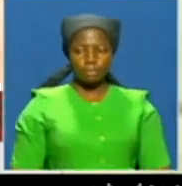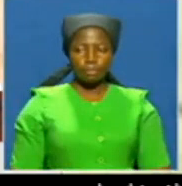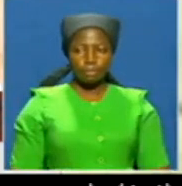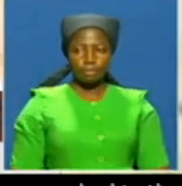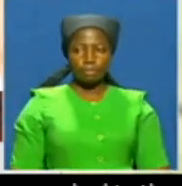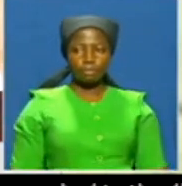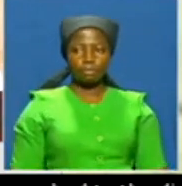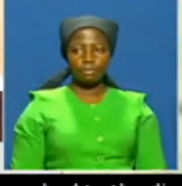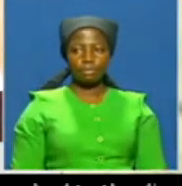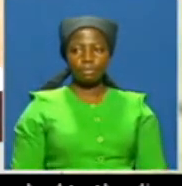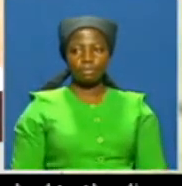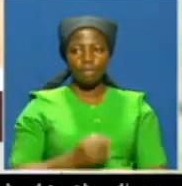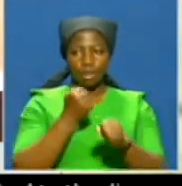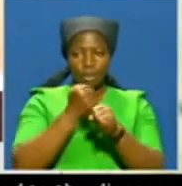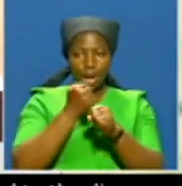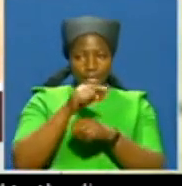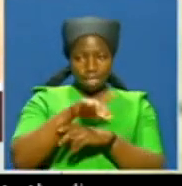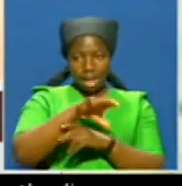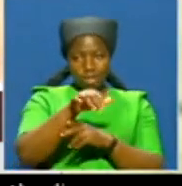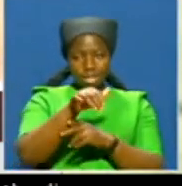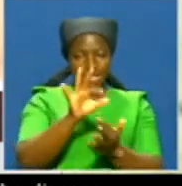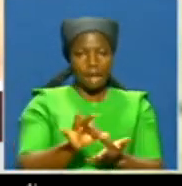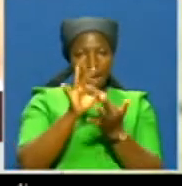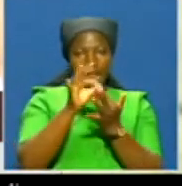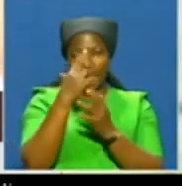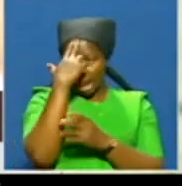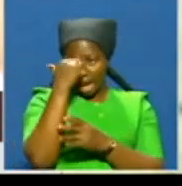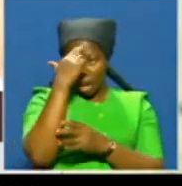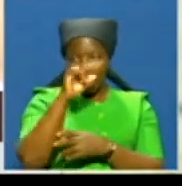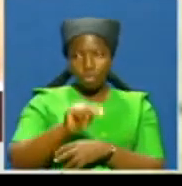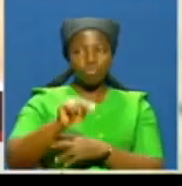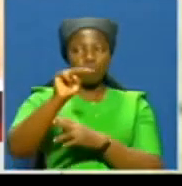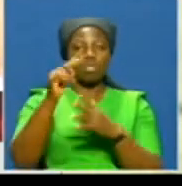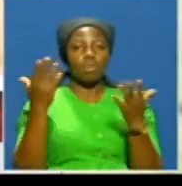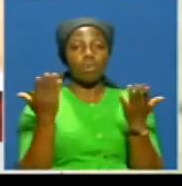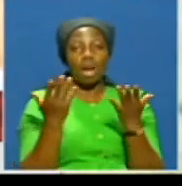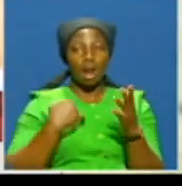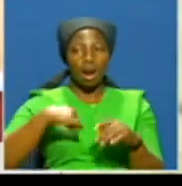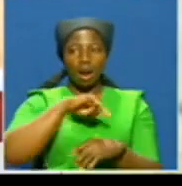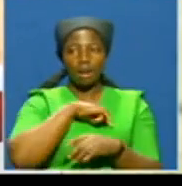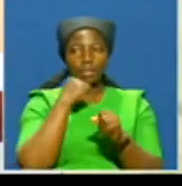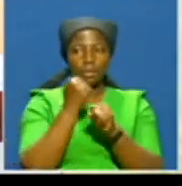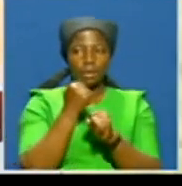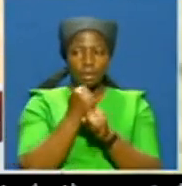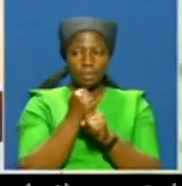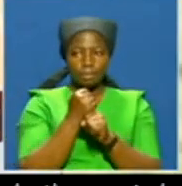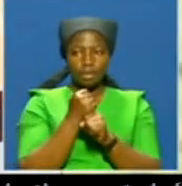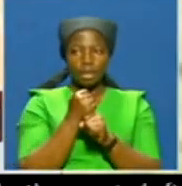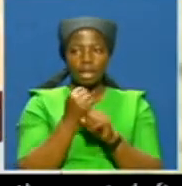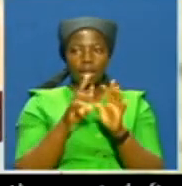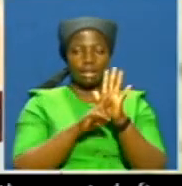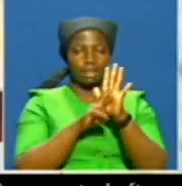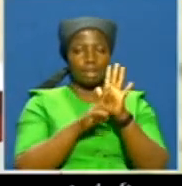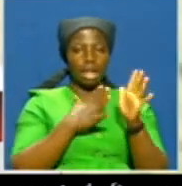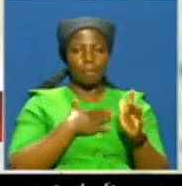Work in this county, and especially in Narok North, where we were carved from. And on behalf of my family, I